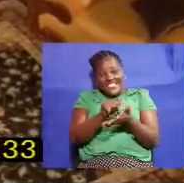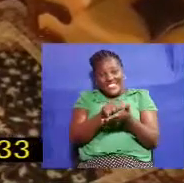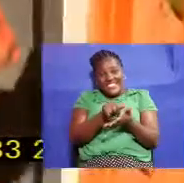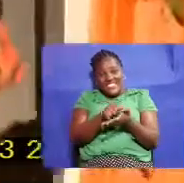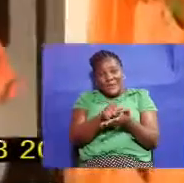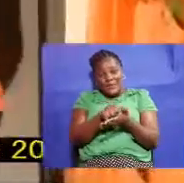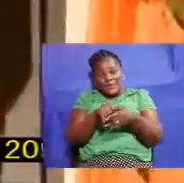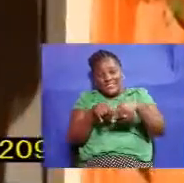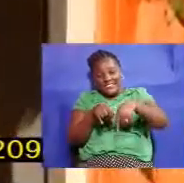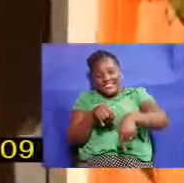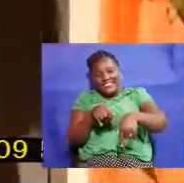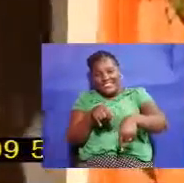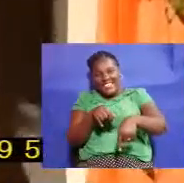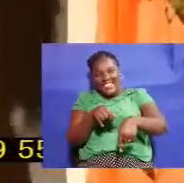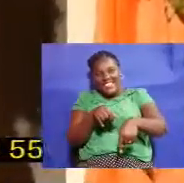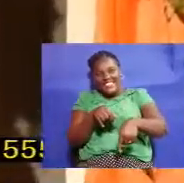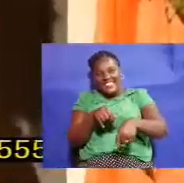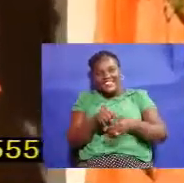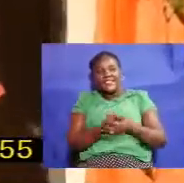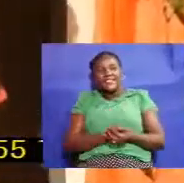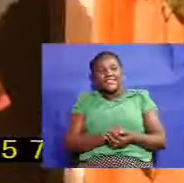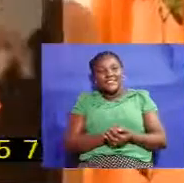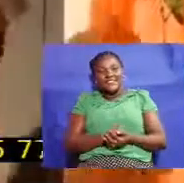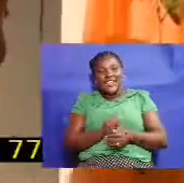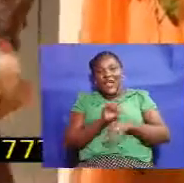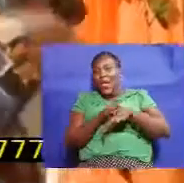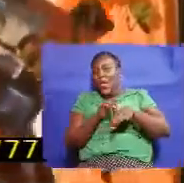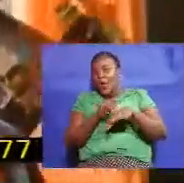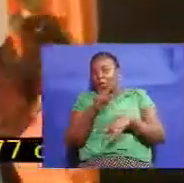Ah, there you are. He that is down.